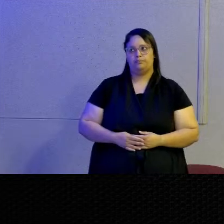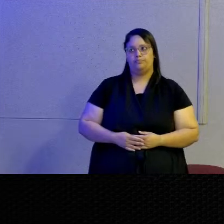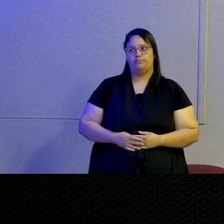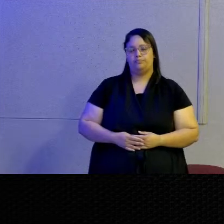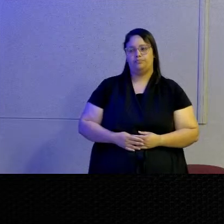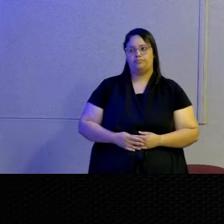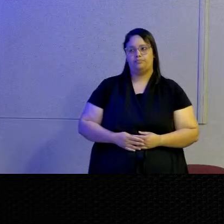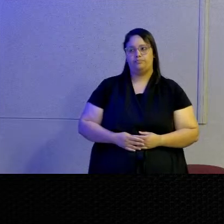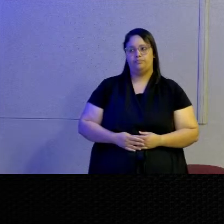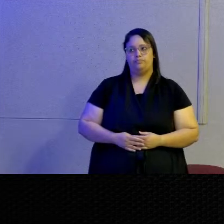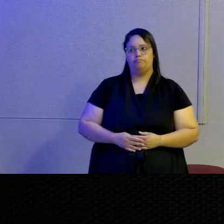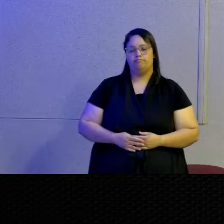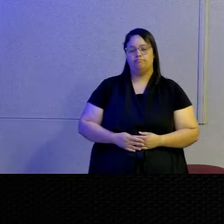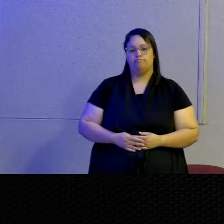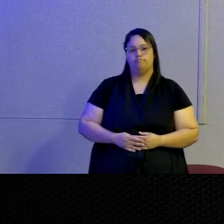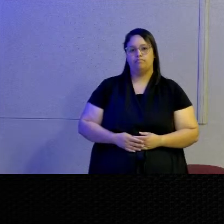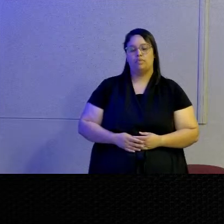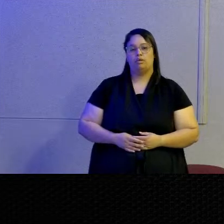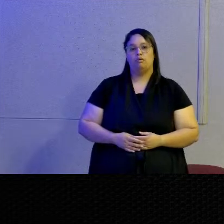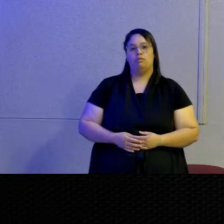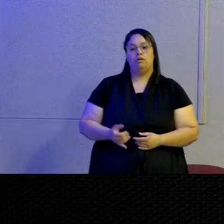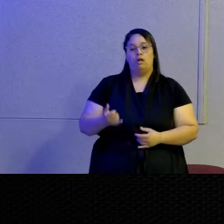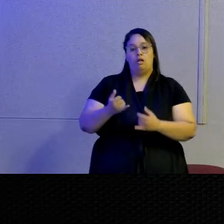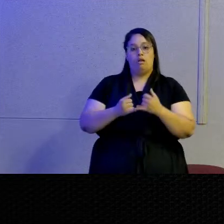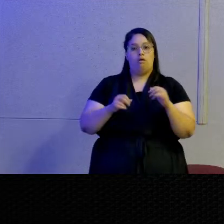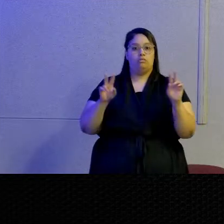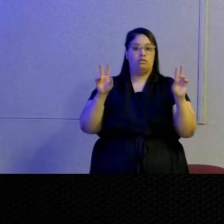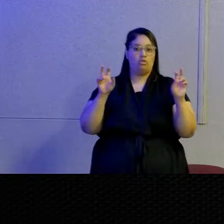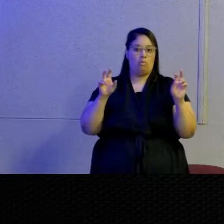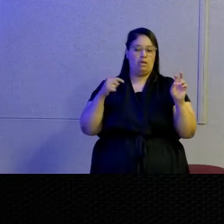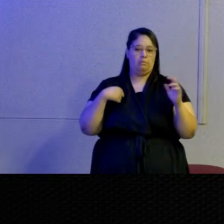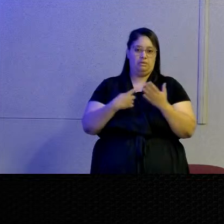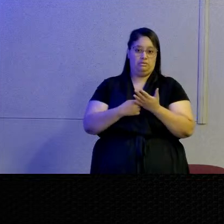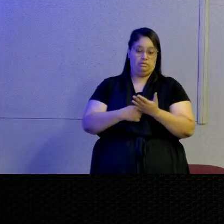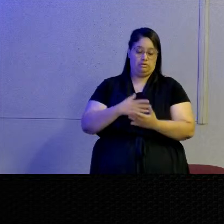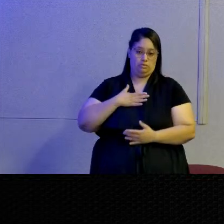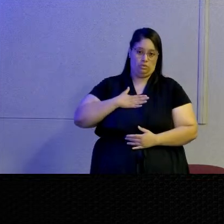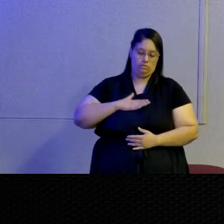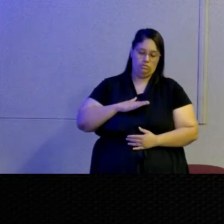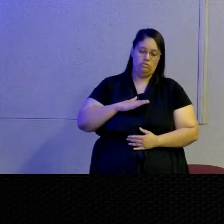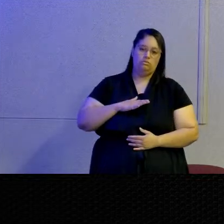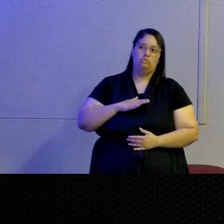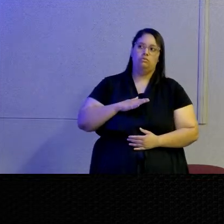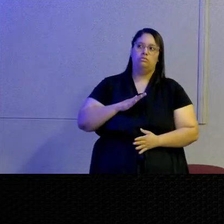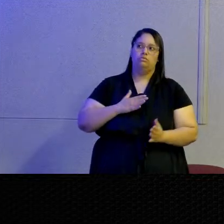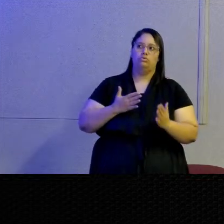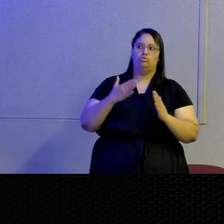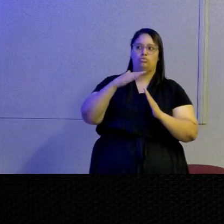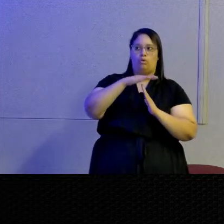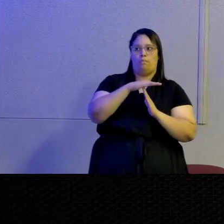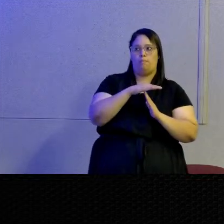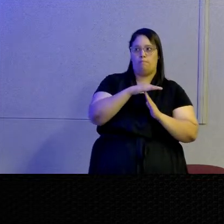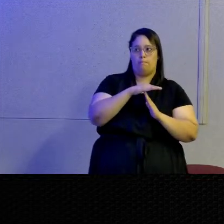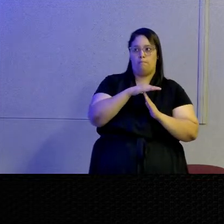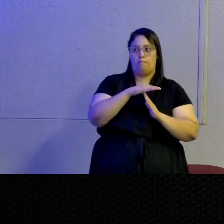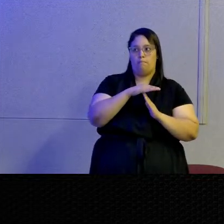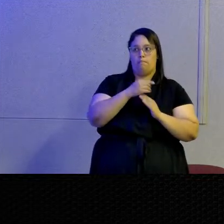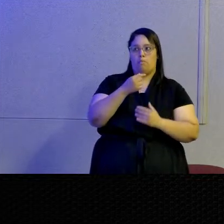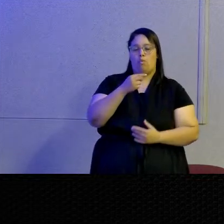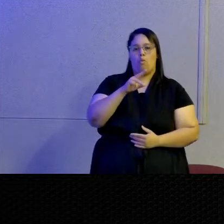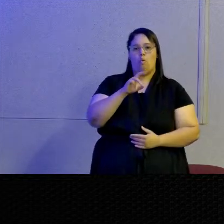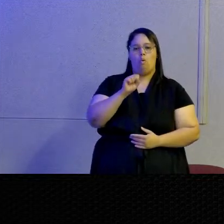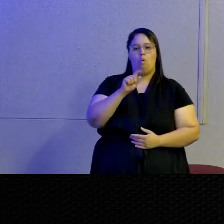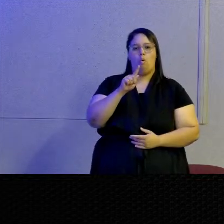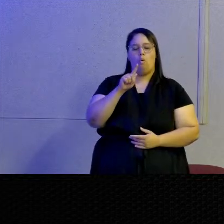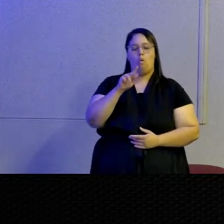So the last topic that I want to discuss is the top quark. So